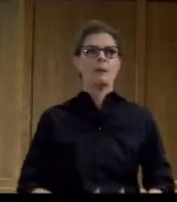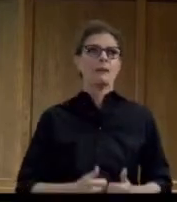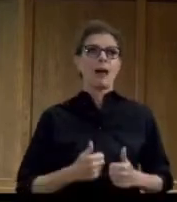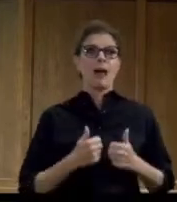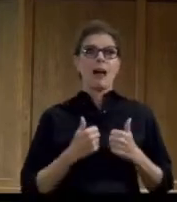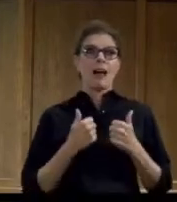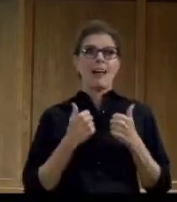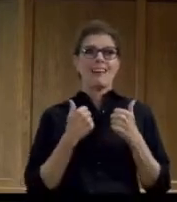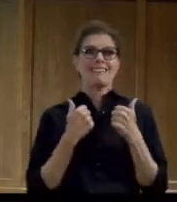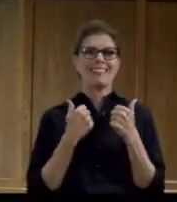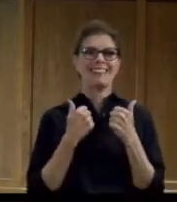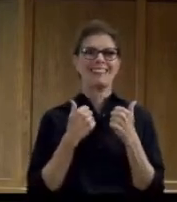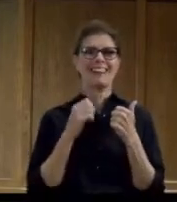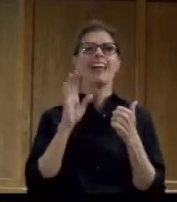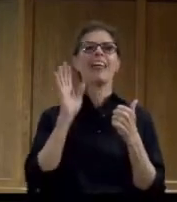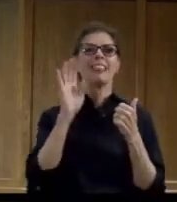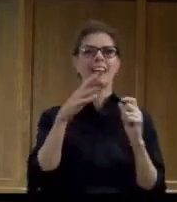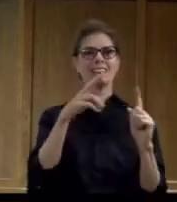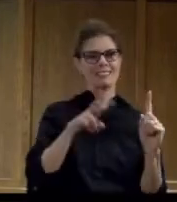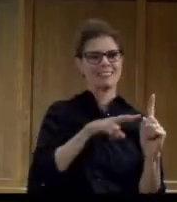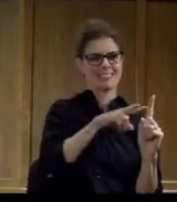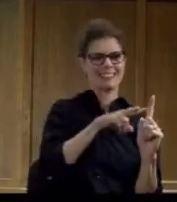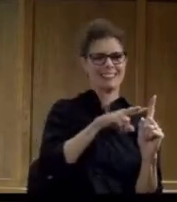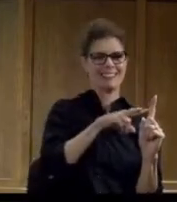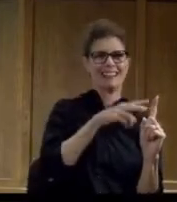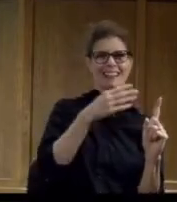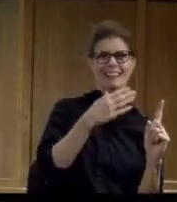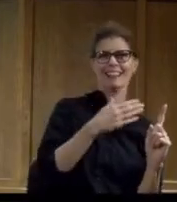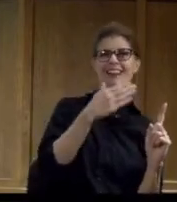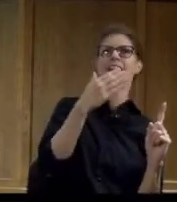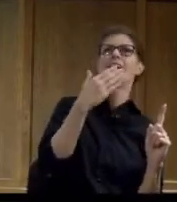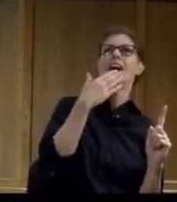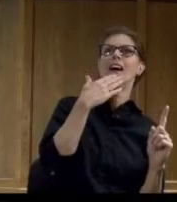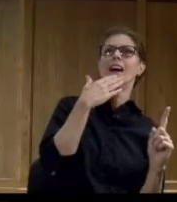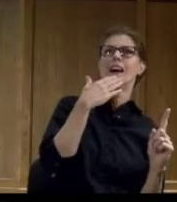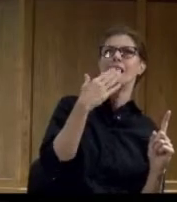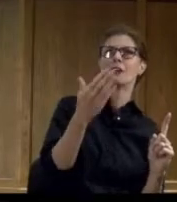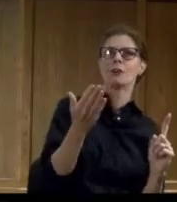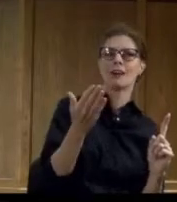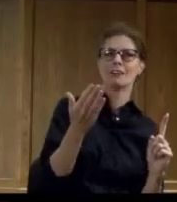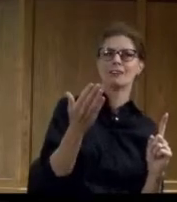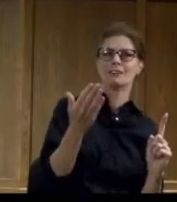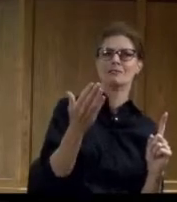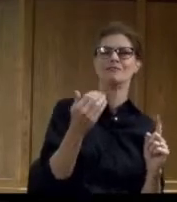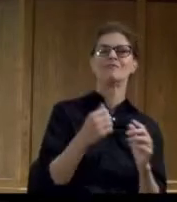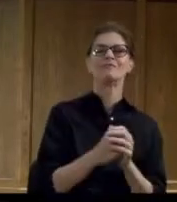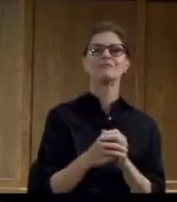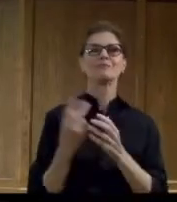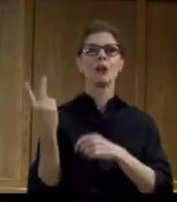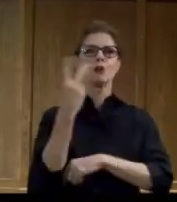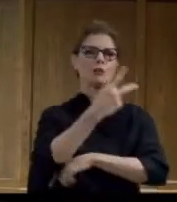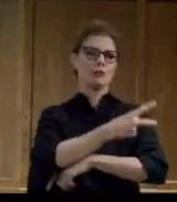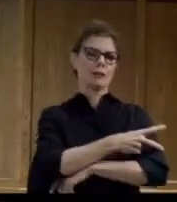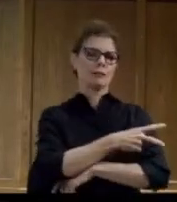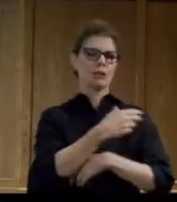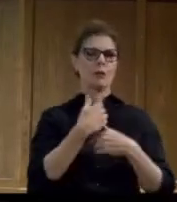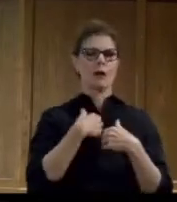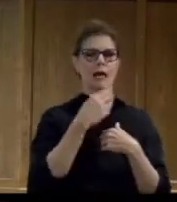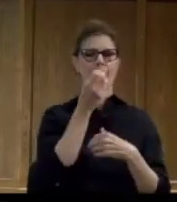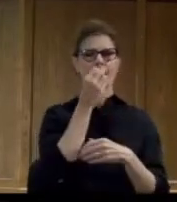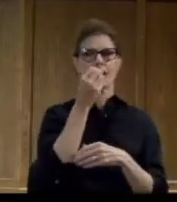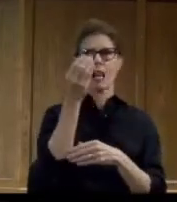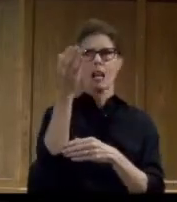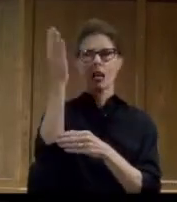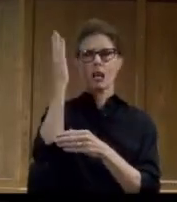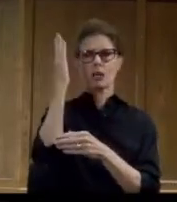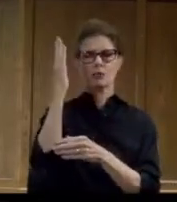is ground up gratitude. I, 2 days ago, had lunch with Mitch Wilburn, preacher at the Park Church